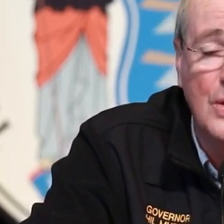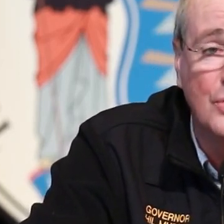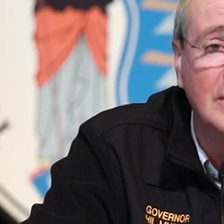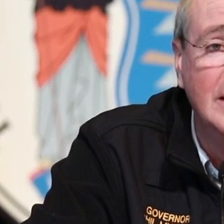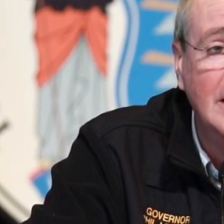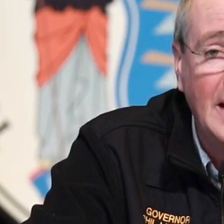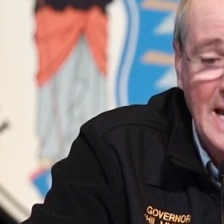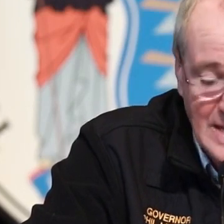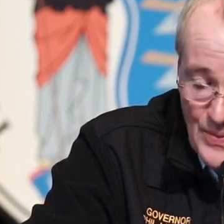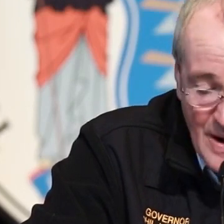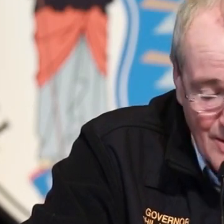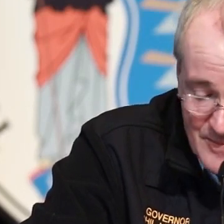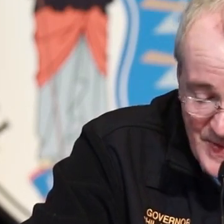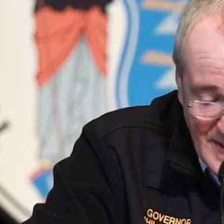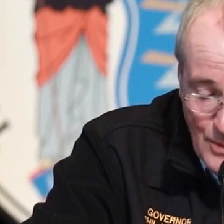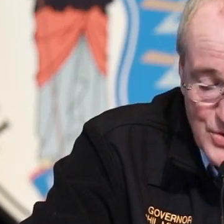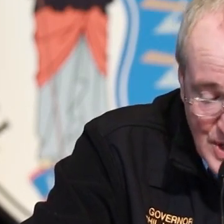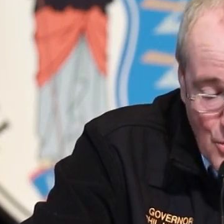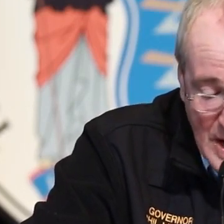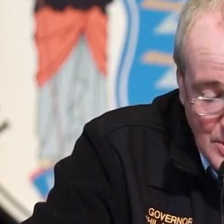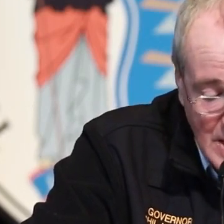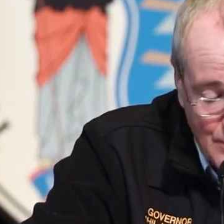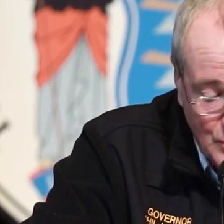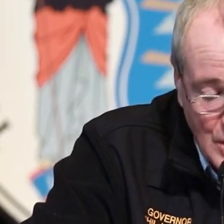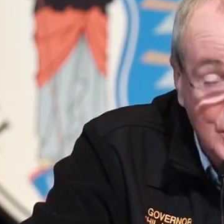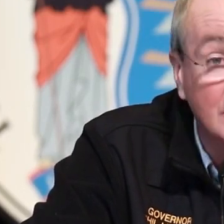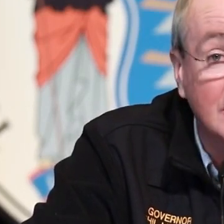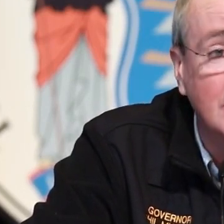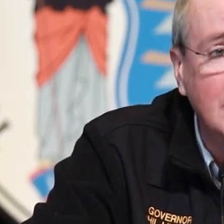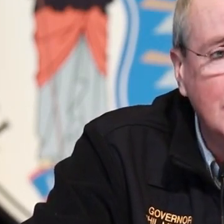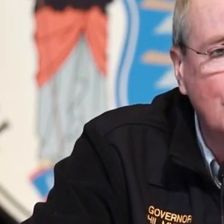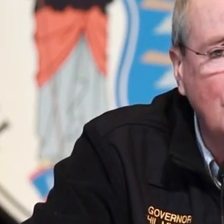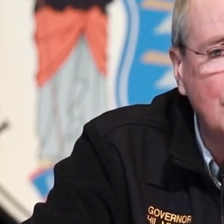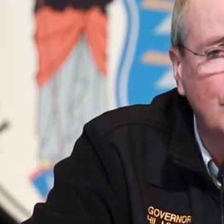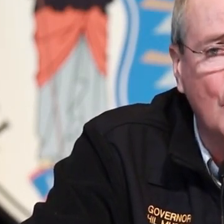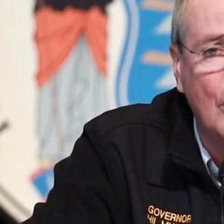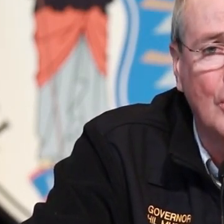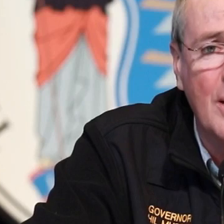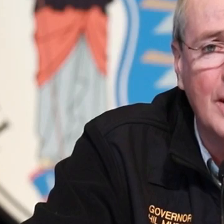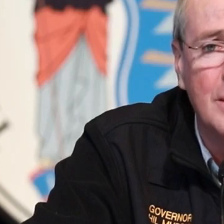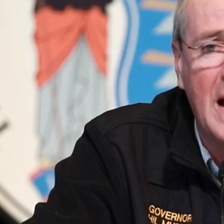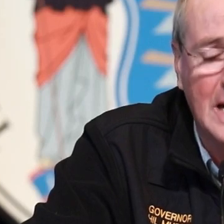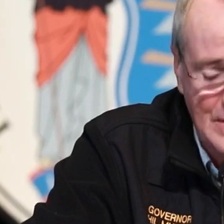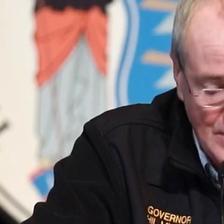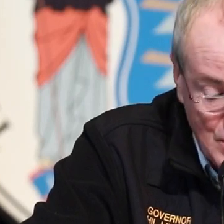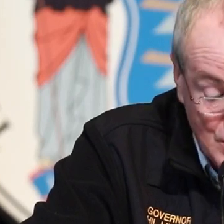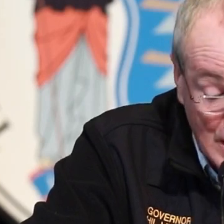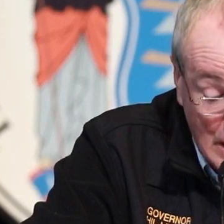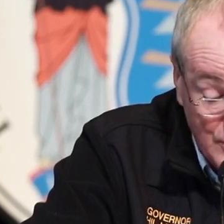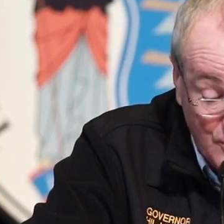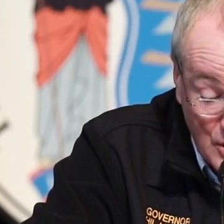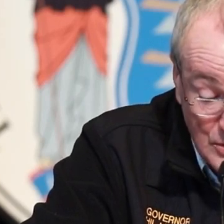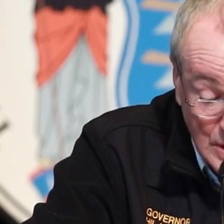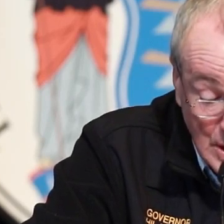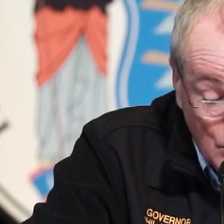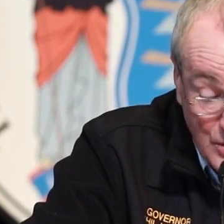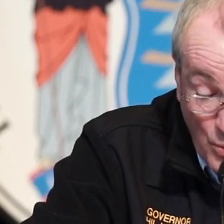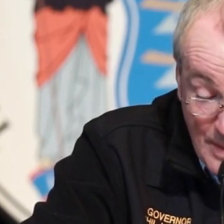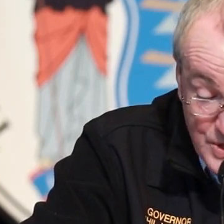you in this and hang in there. And it was an incredible conversation, and it was even starker coming on the back of having just gotten off the